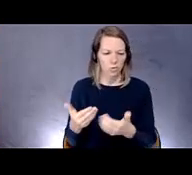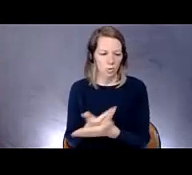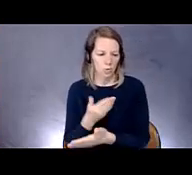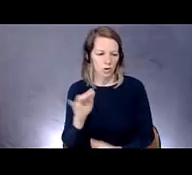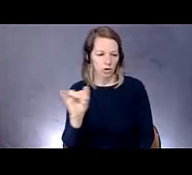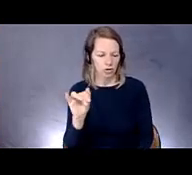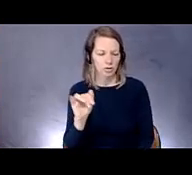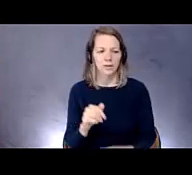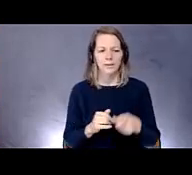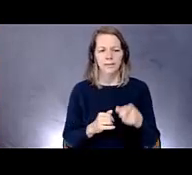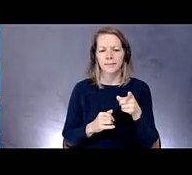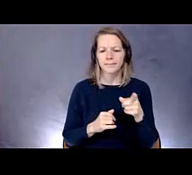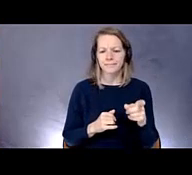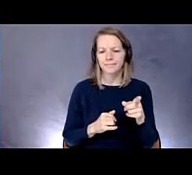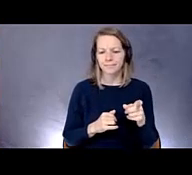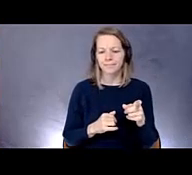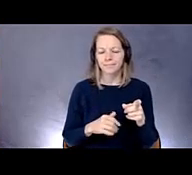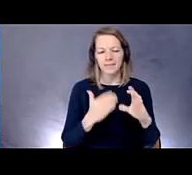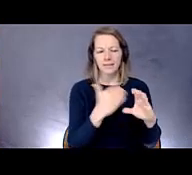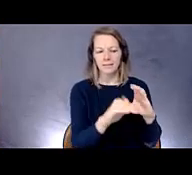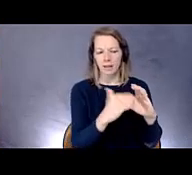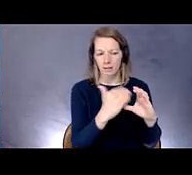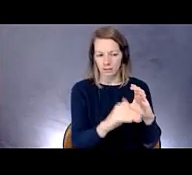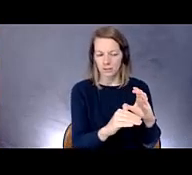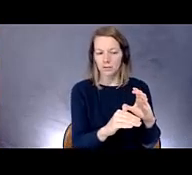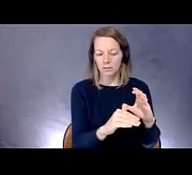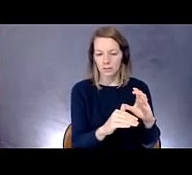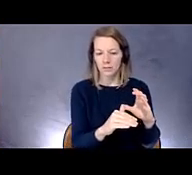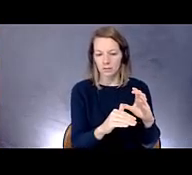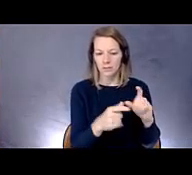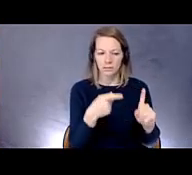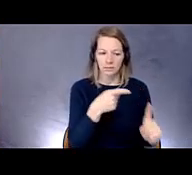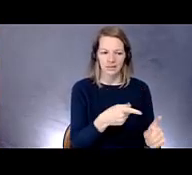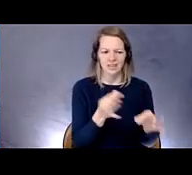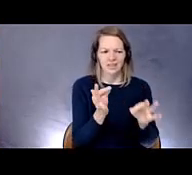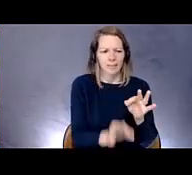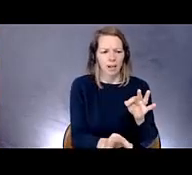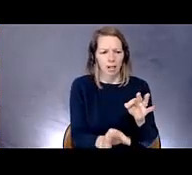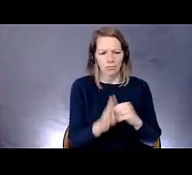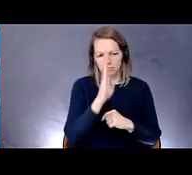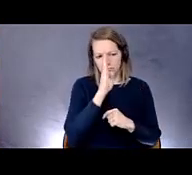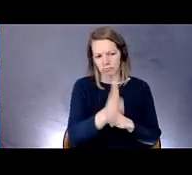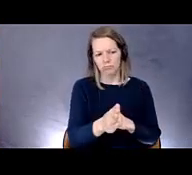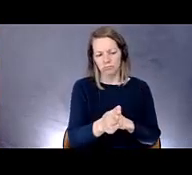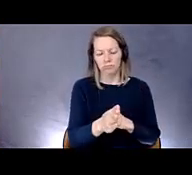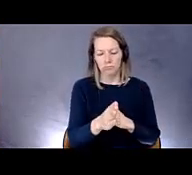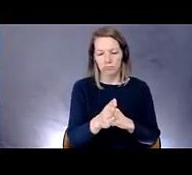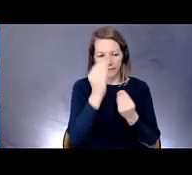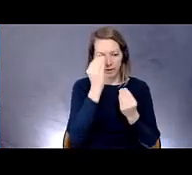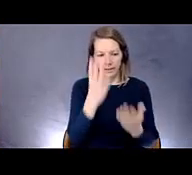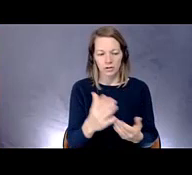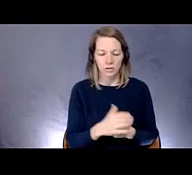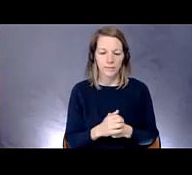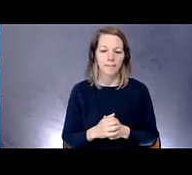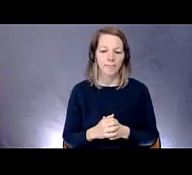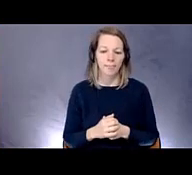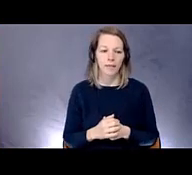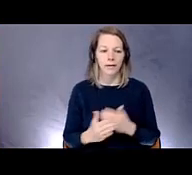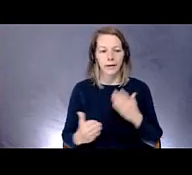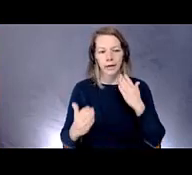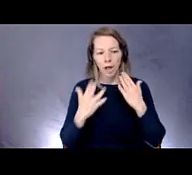look to do that through emails that are geared toward being simple and straightforward, offer kind of